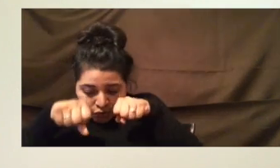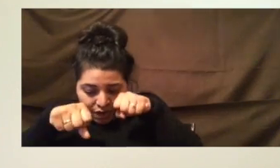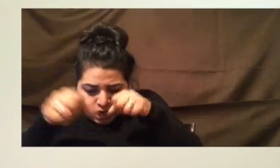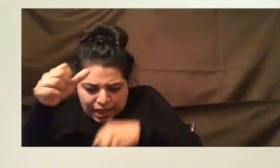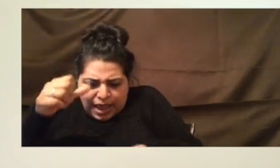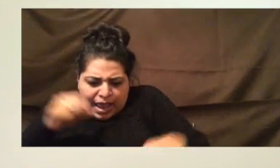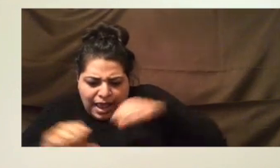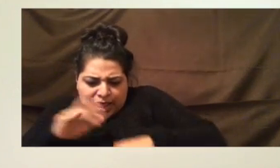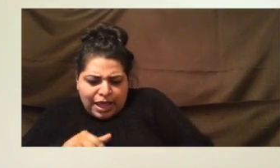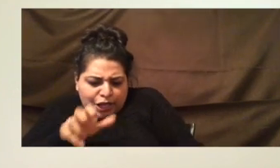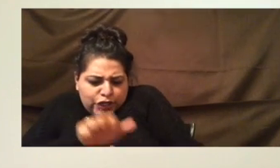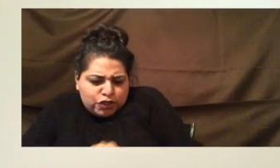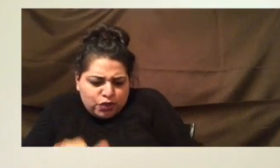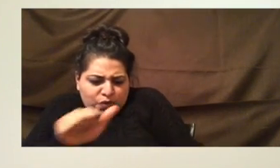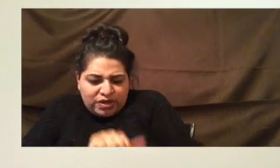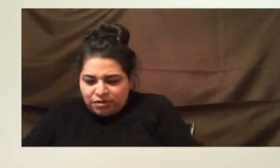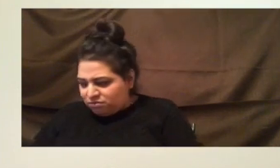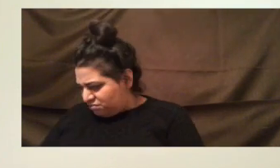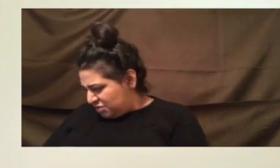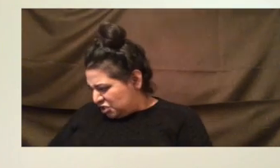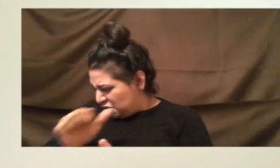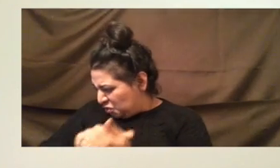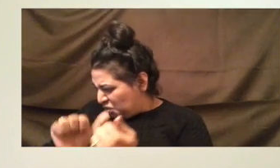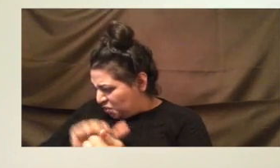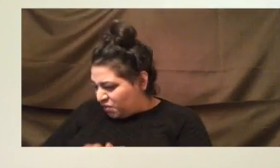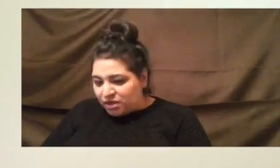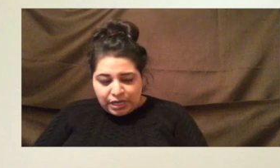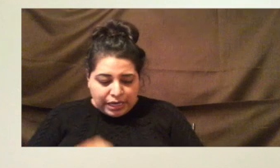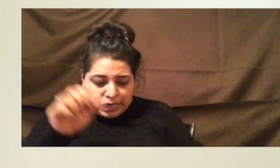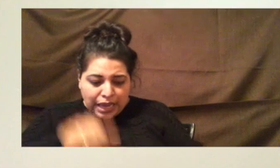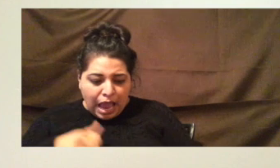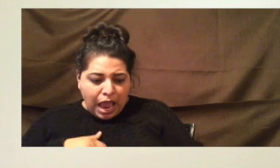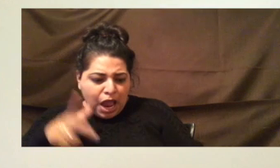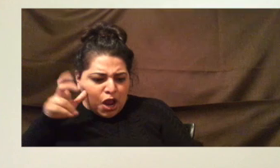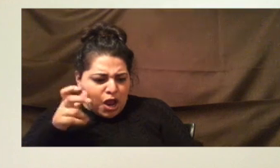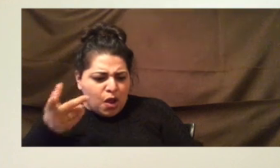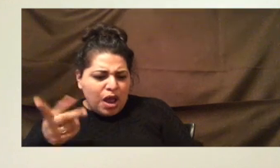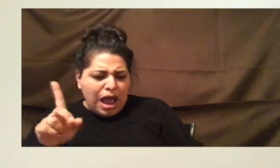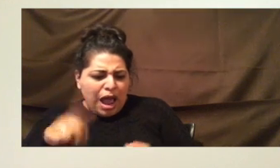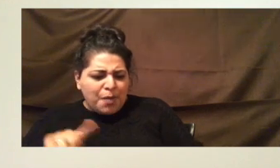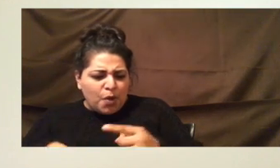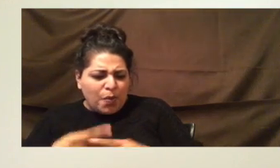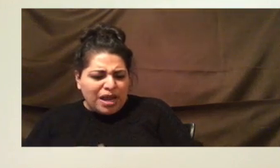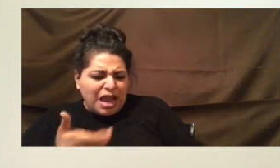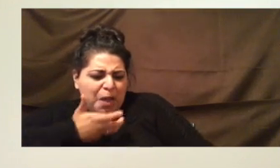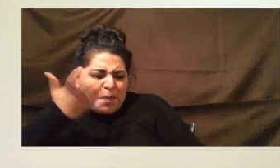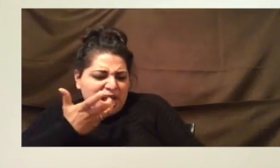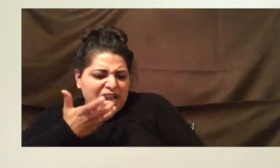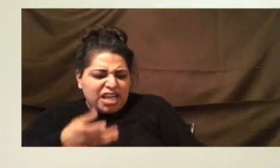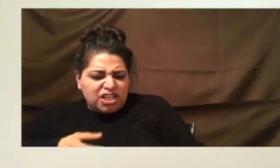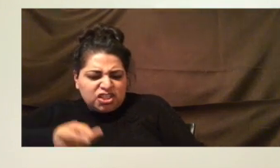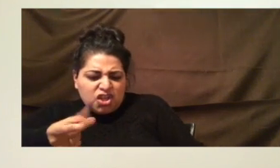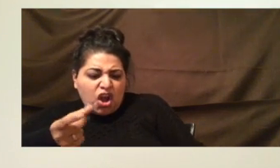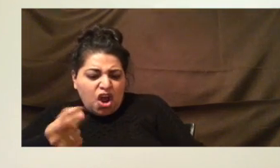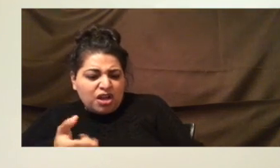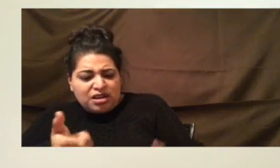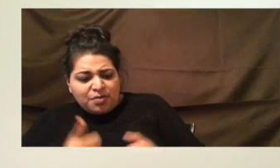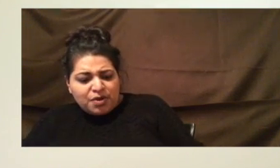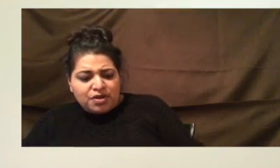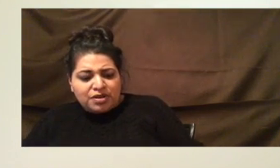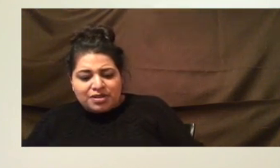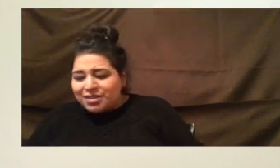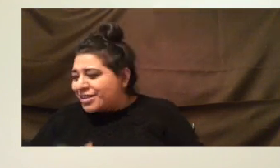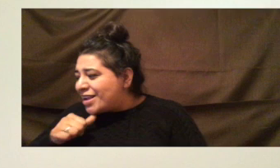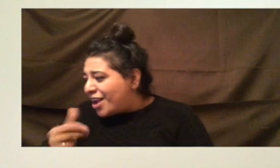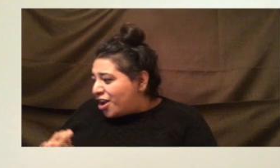head. Pretend to chew. Chew? Yes, I read that's what you do if a mean dog comes at you. She's no